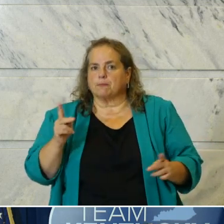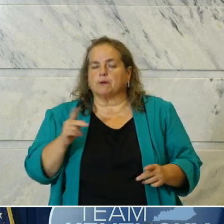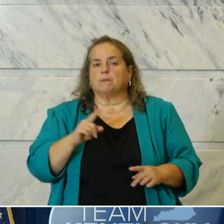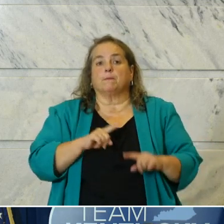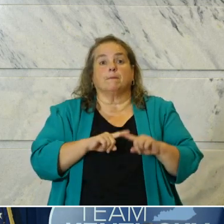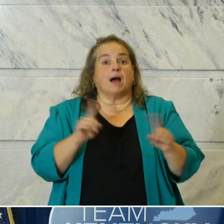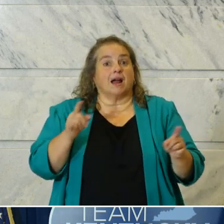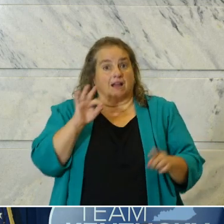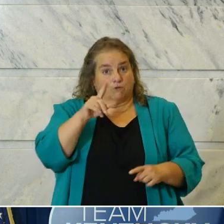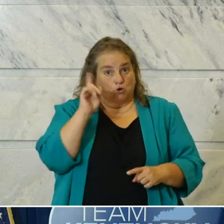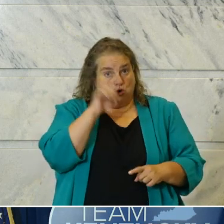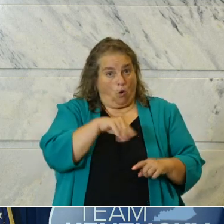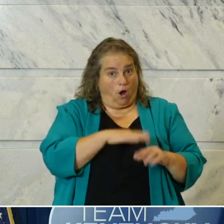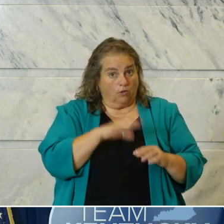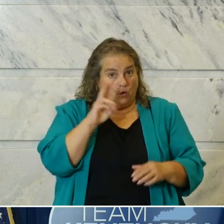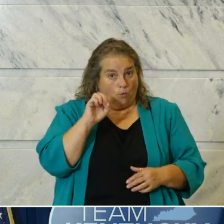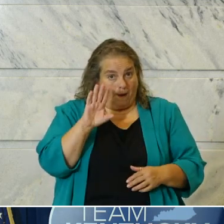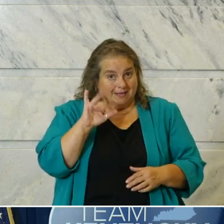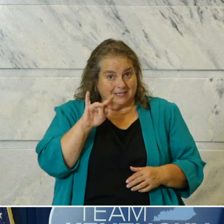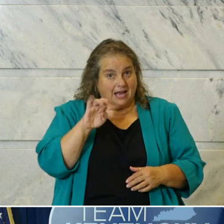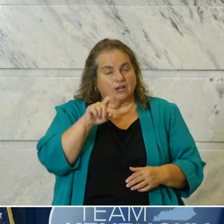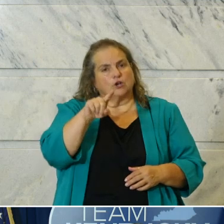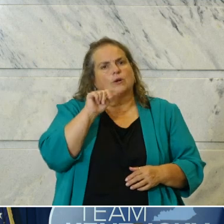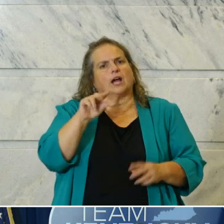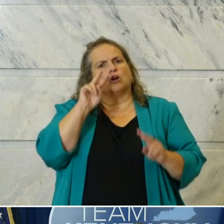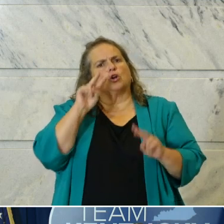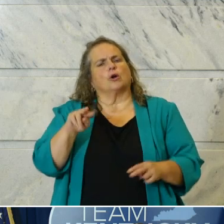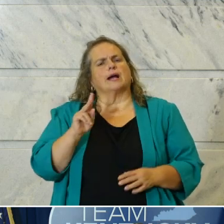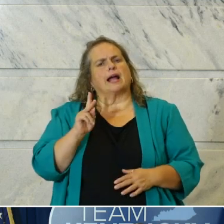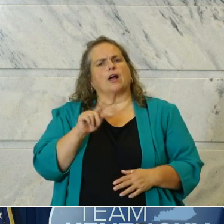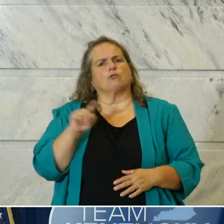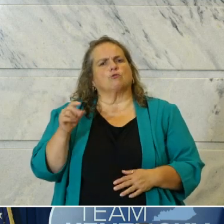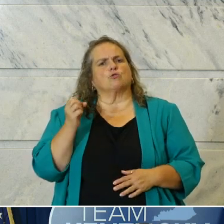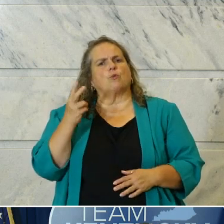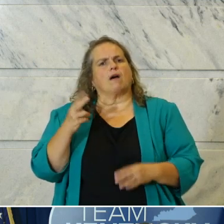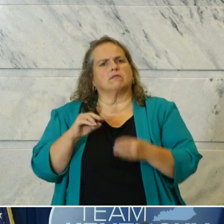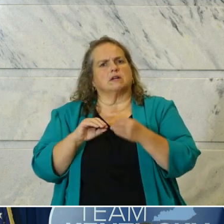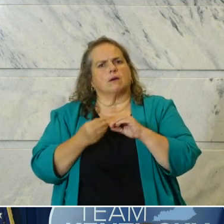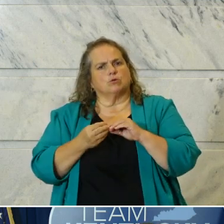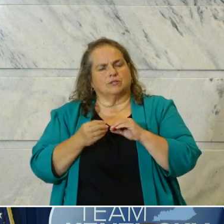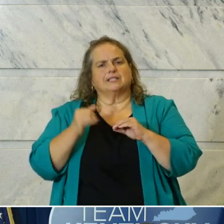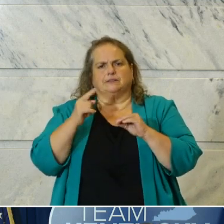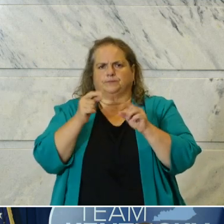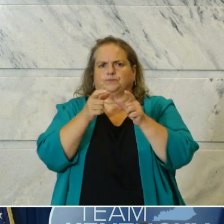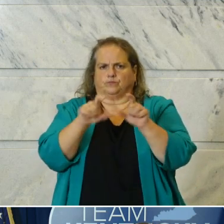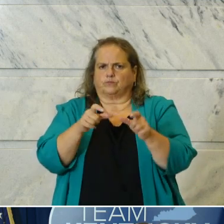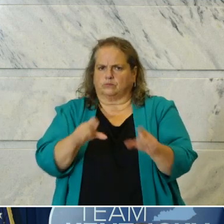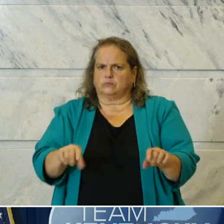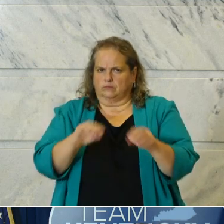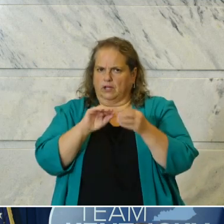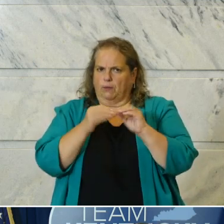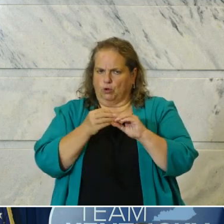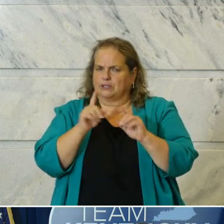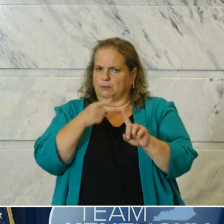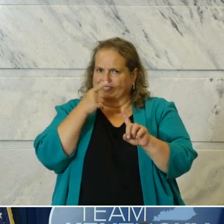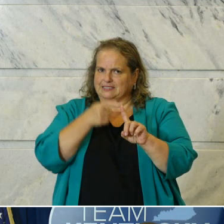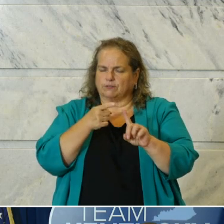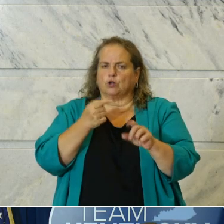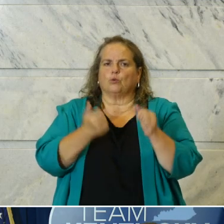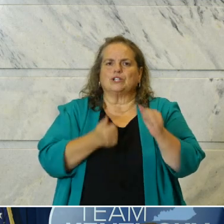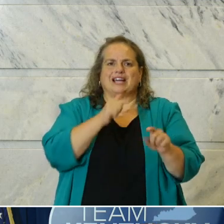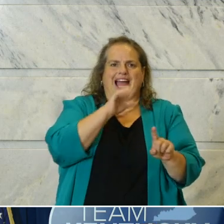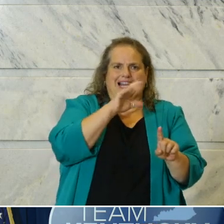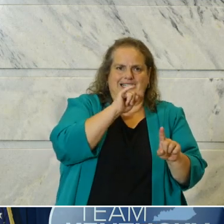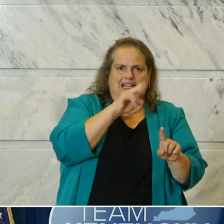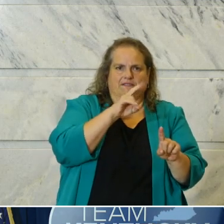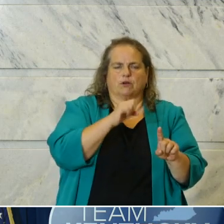go onto the website, you can look at the K through 12 numbers. It breaks it down very specifically about what's active and what's